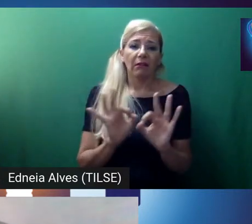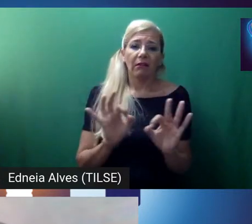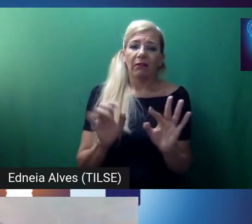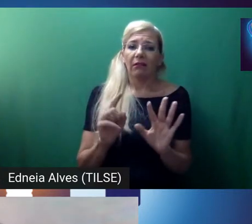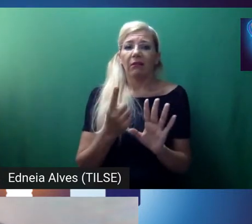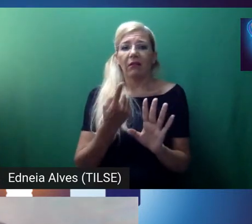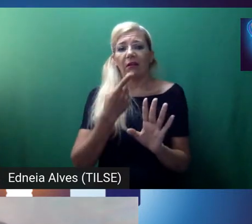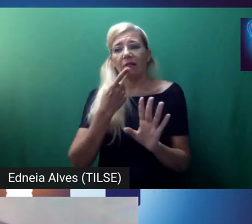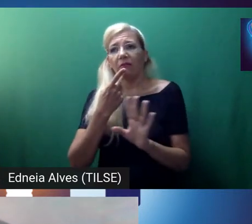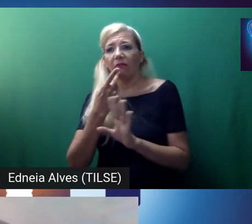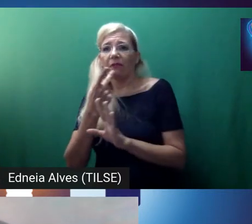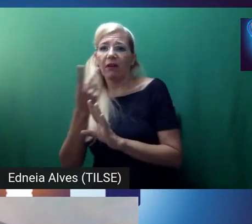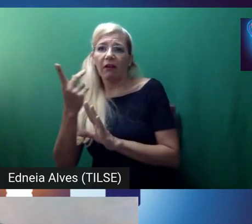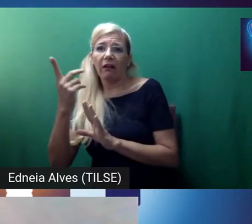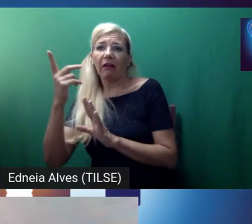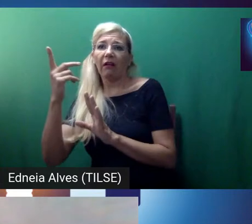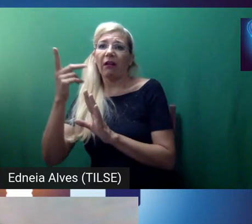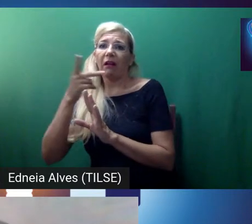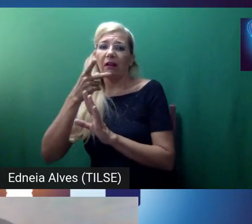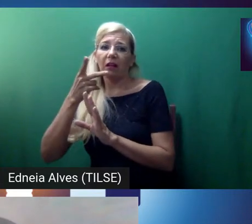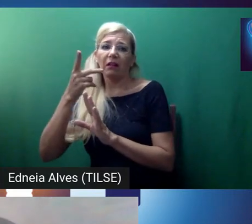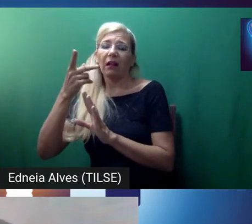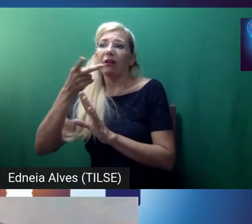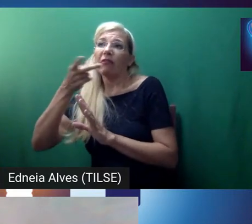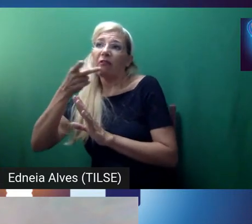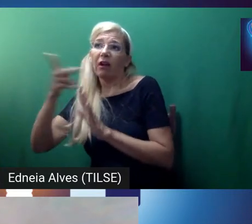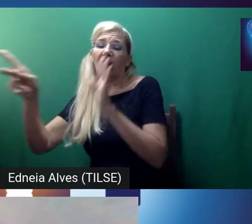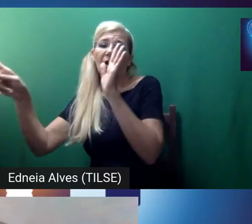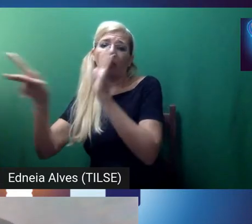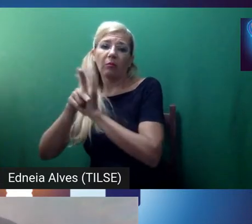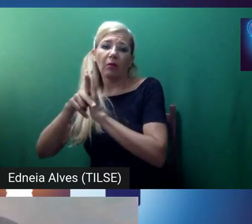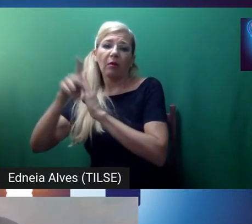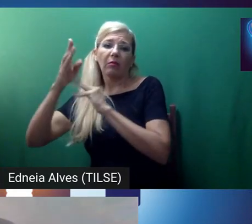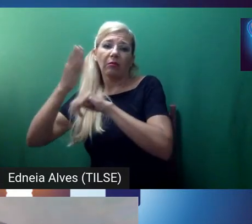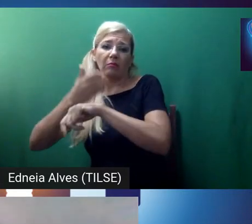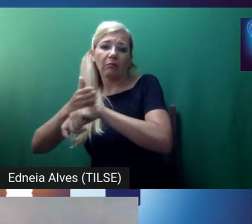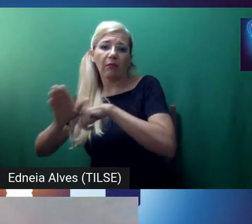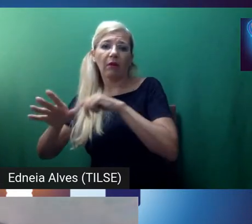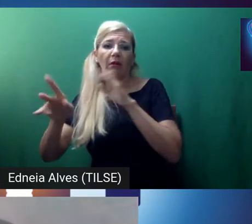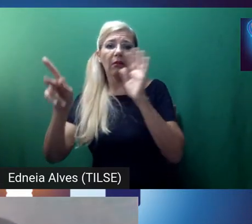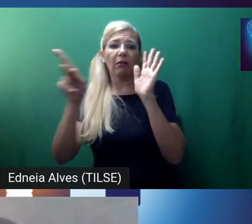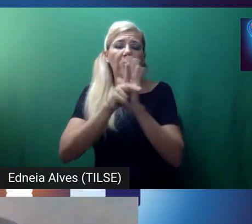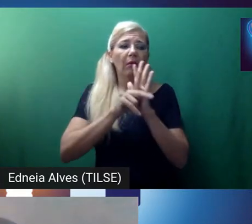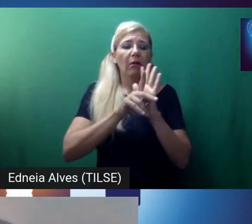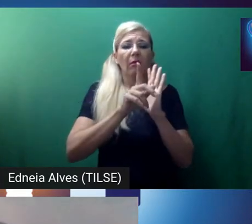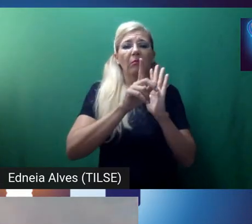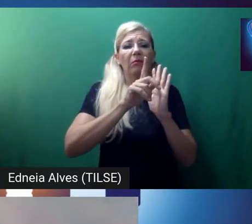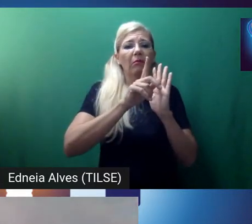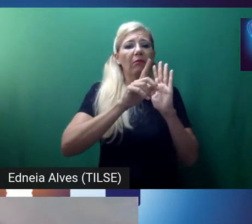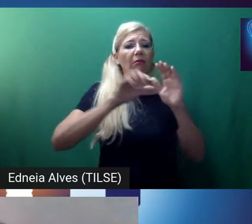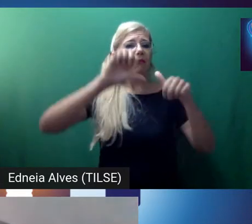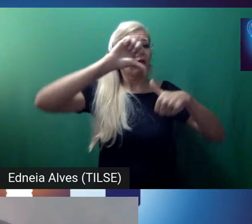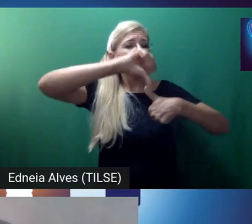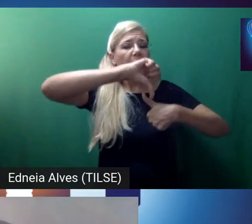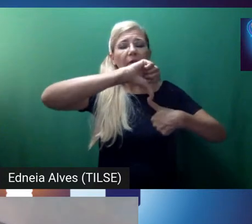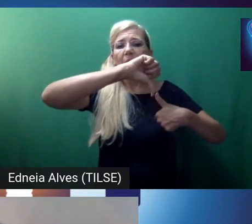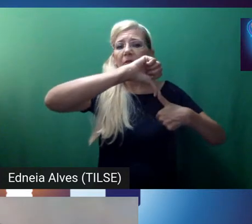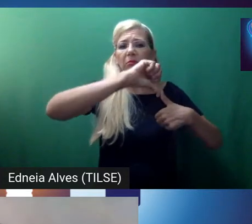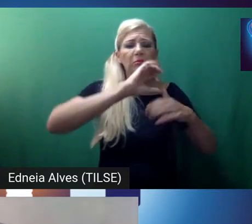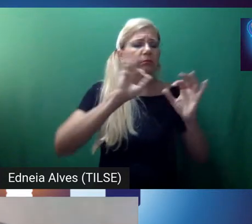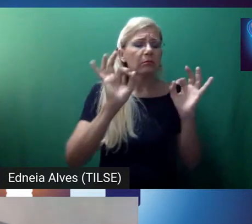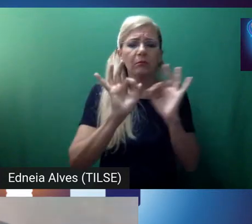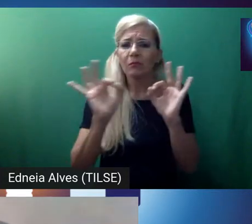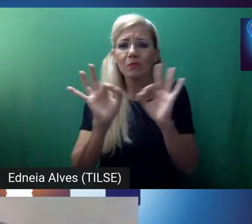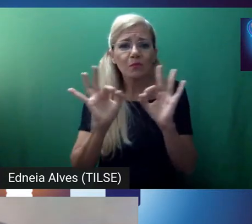token Black person, a token Asian person, a token Latina, nothing like that. It